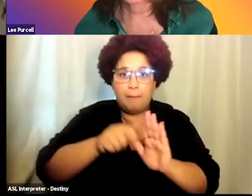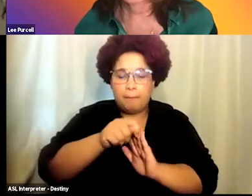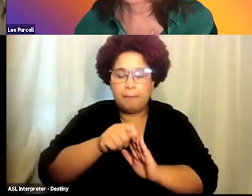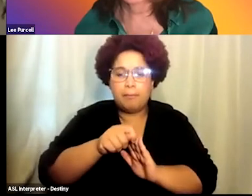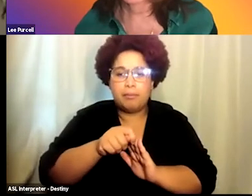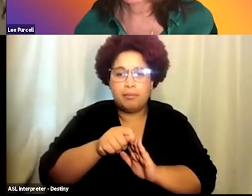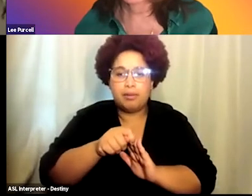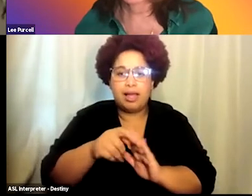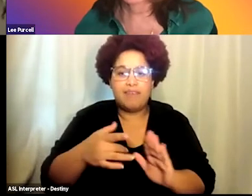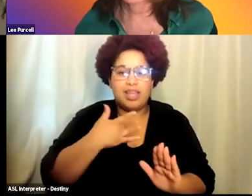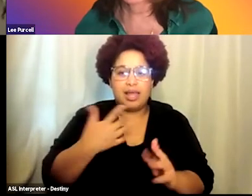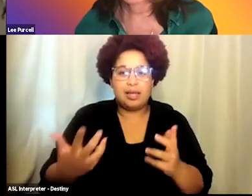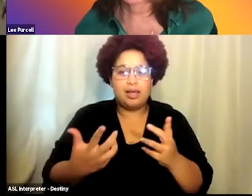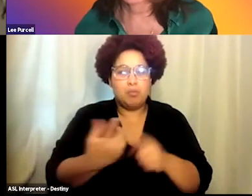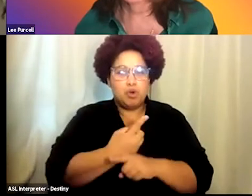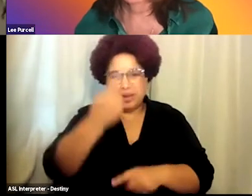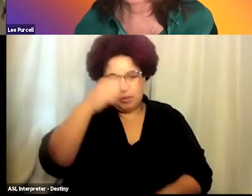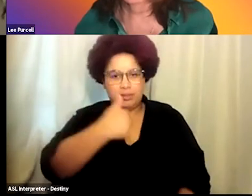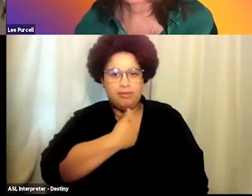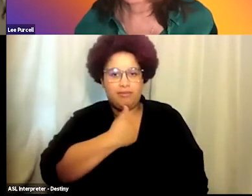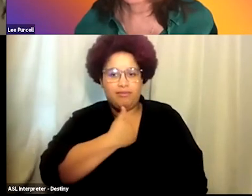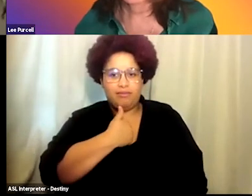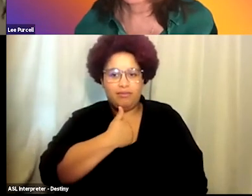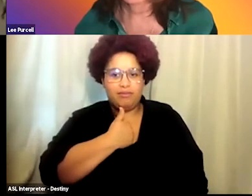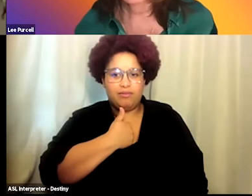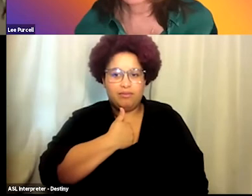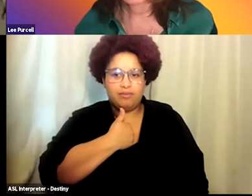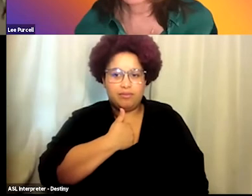think are appropriate to me.